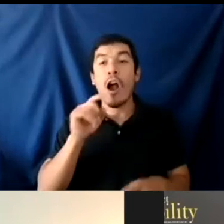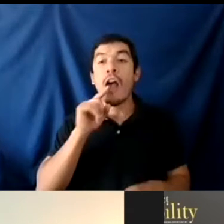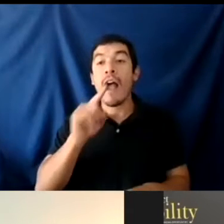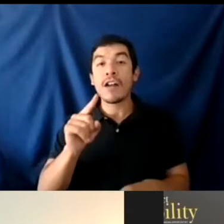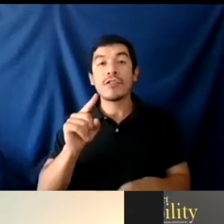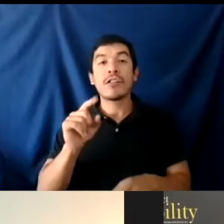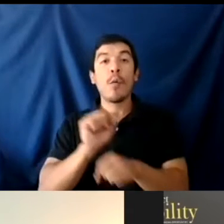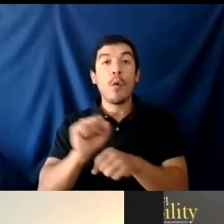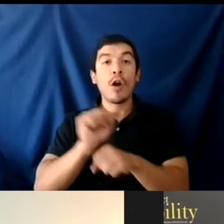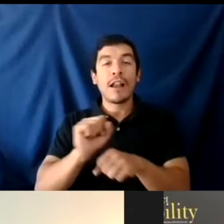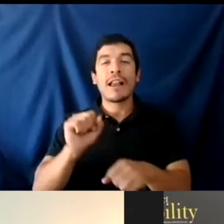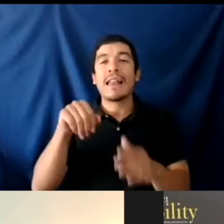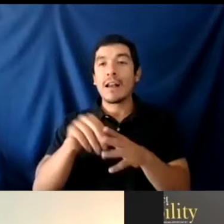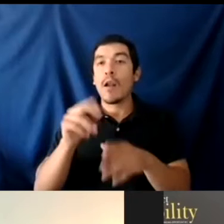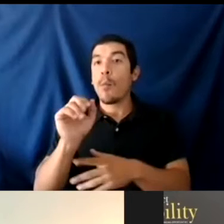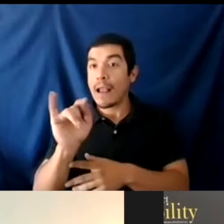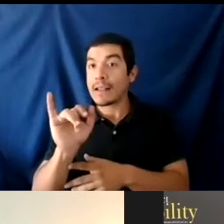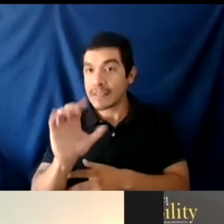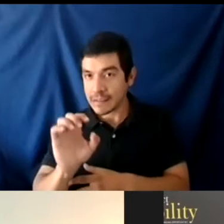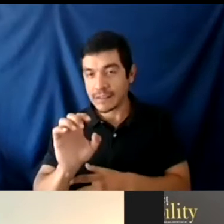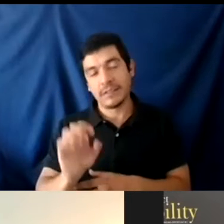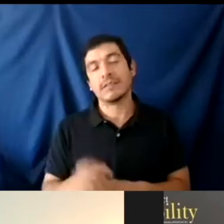in practice.